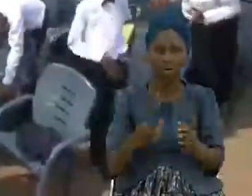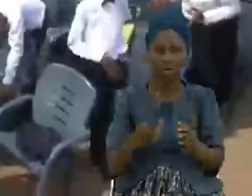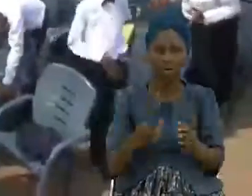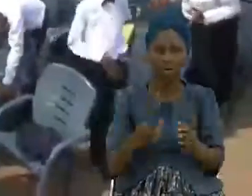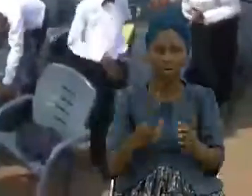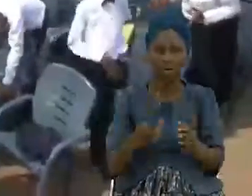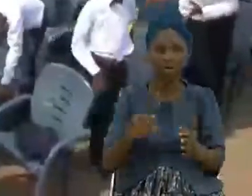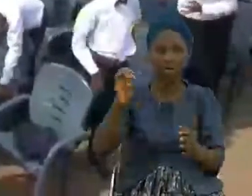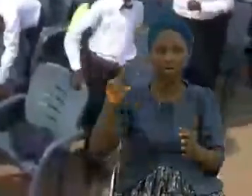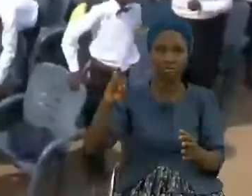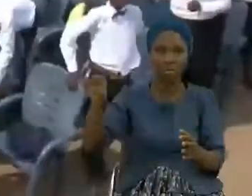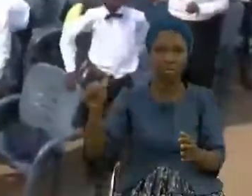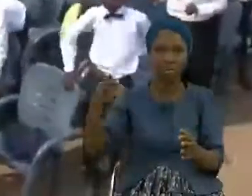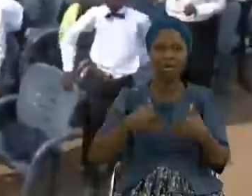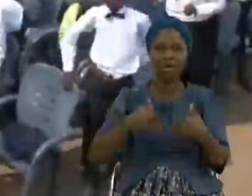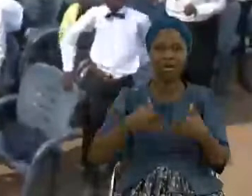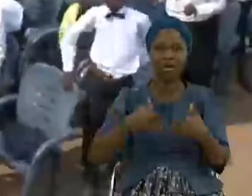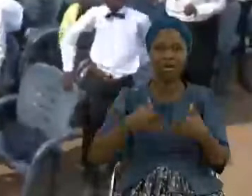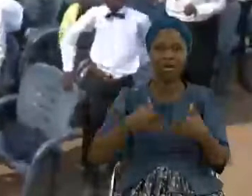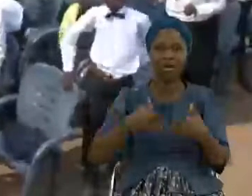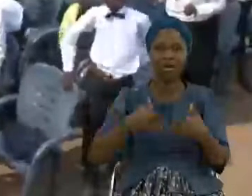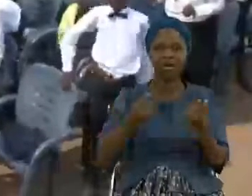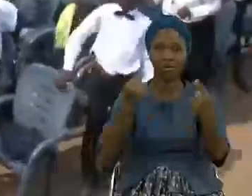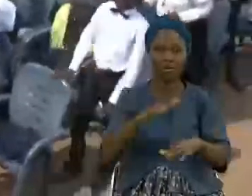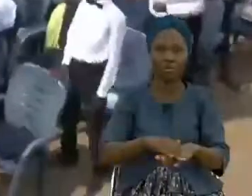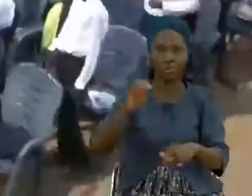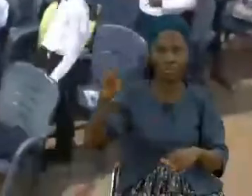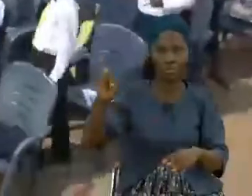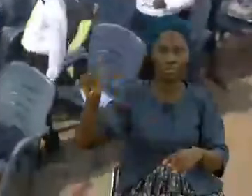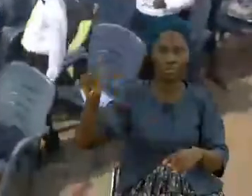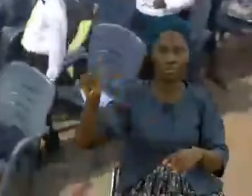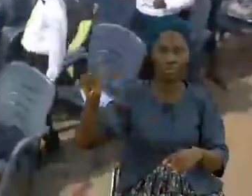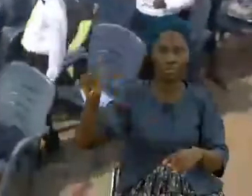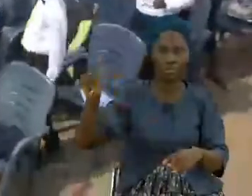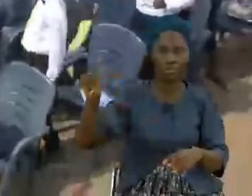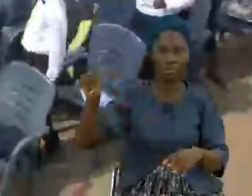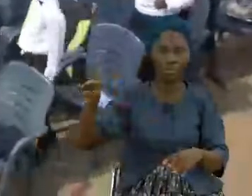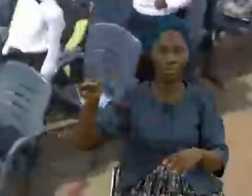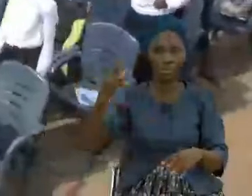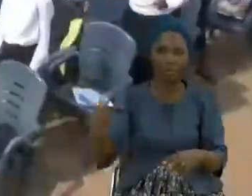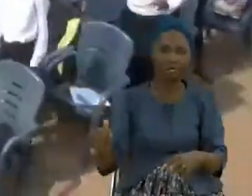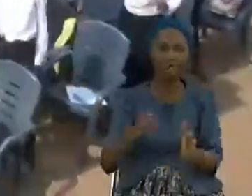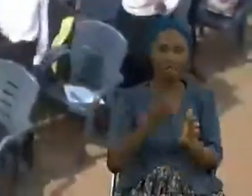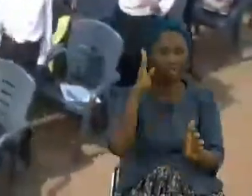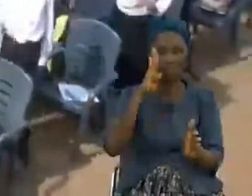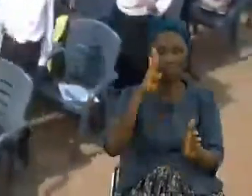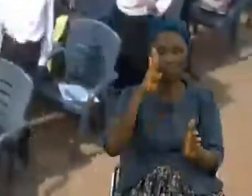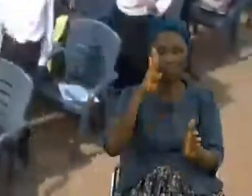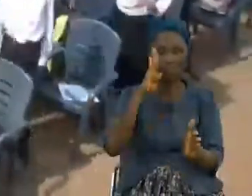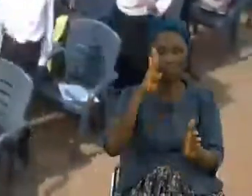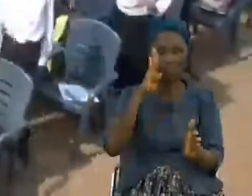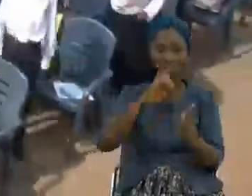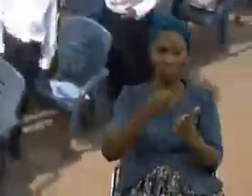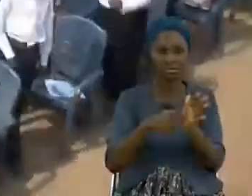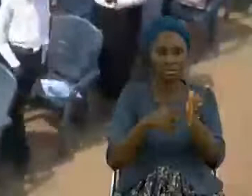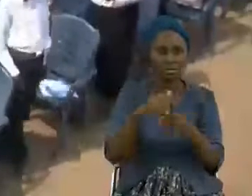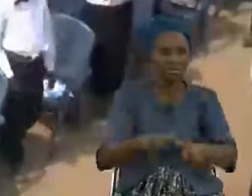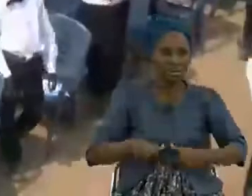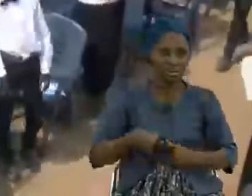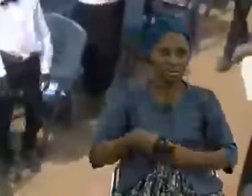it should be evident in your life all the power is there you're not afraid of the cockroach